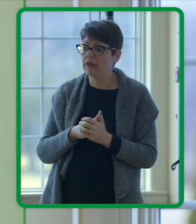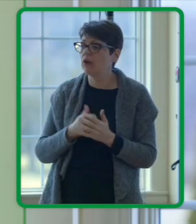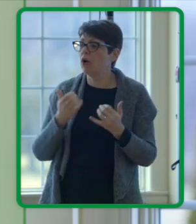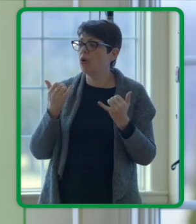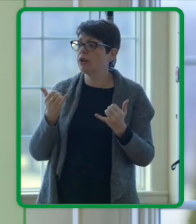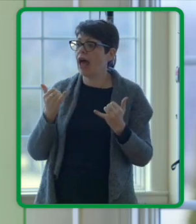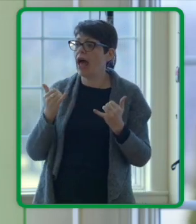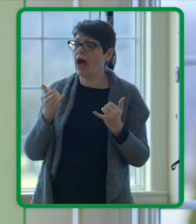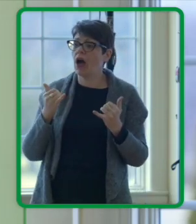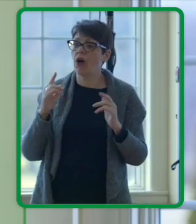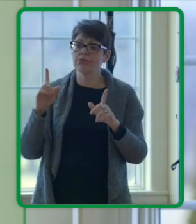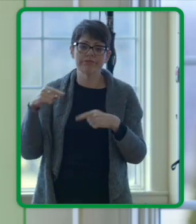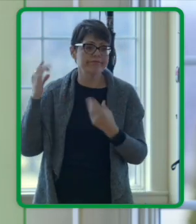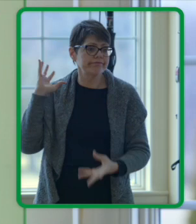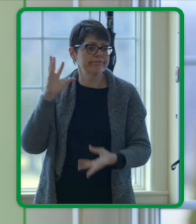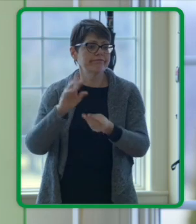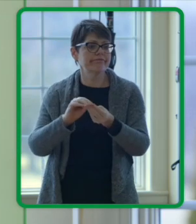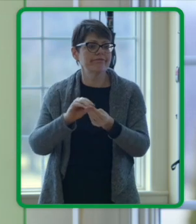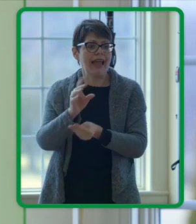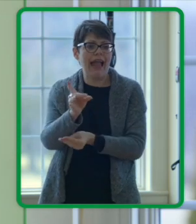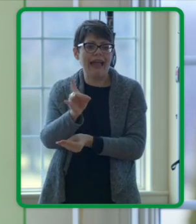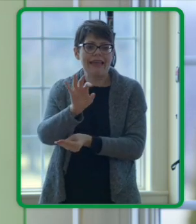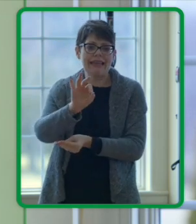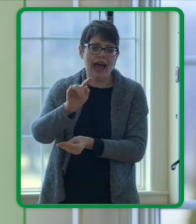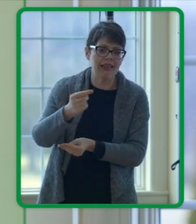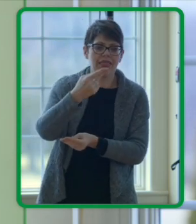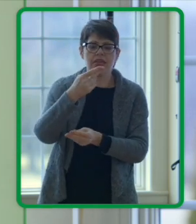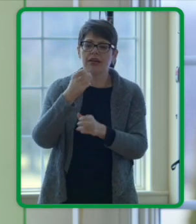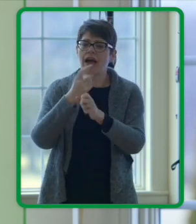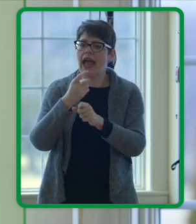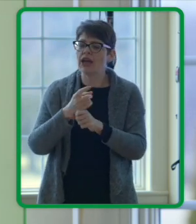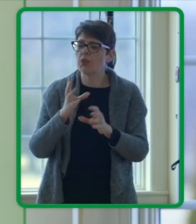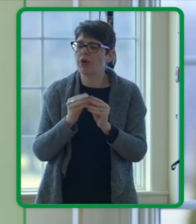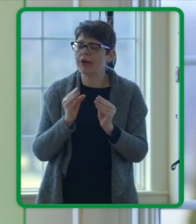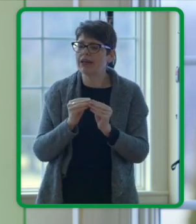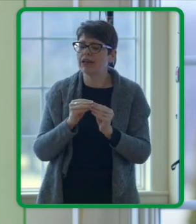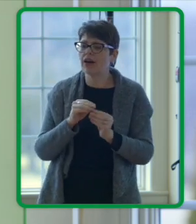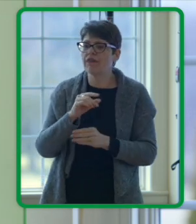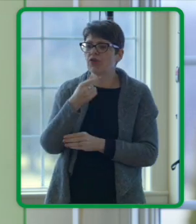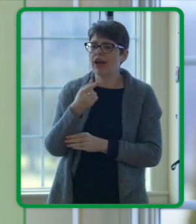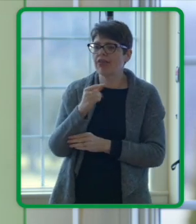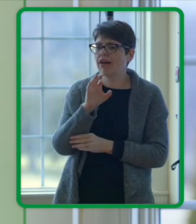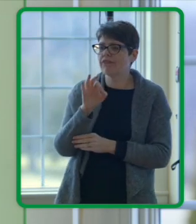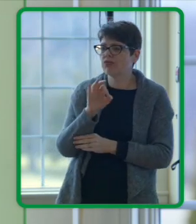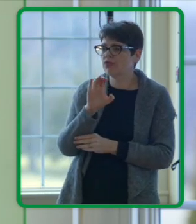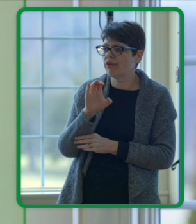our 89th annual meeting of the Greylock Federal Credit Union to